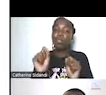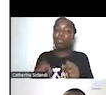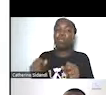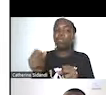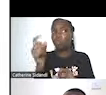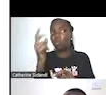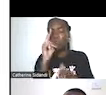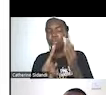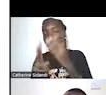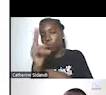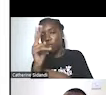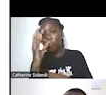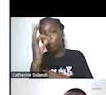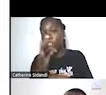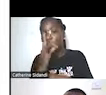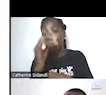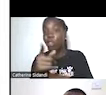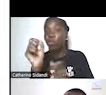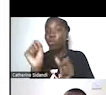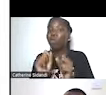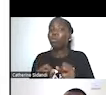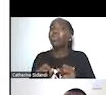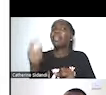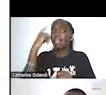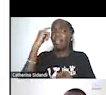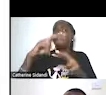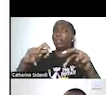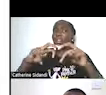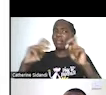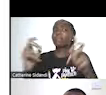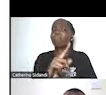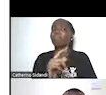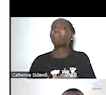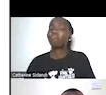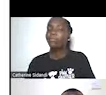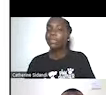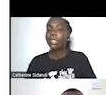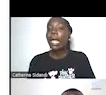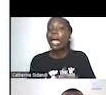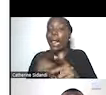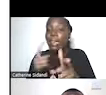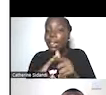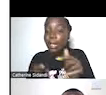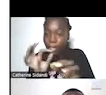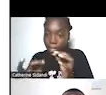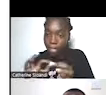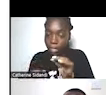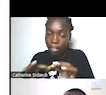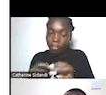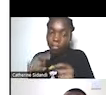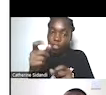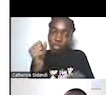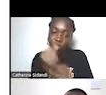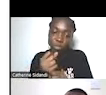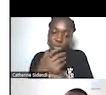you're able also to prescribe. The bit of predictive analytics is that it will always give you